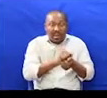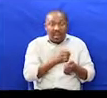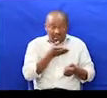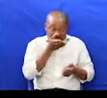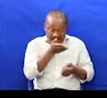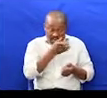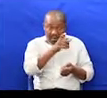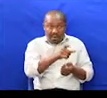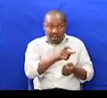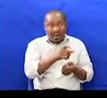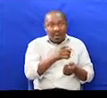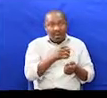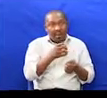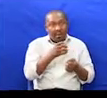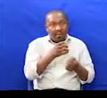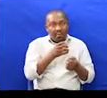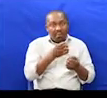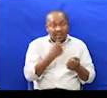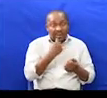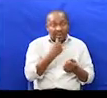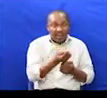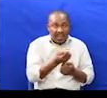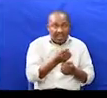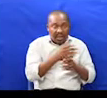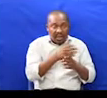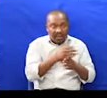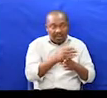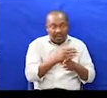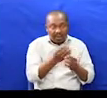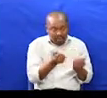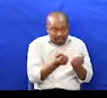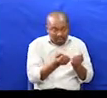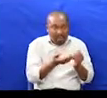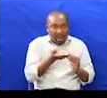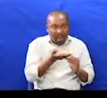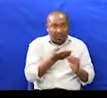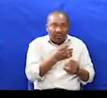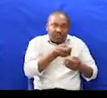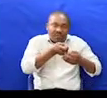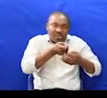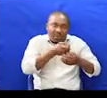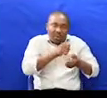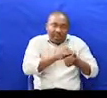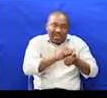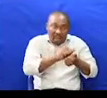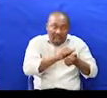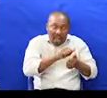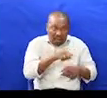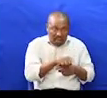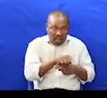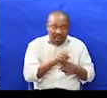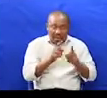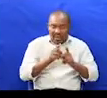philosopher said about the matter is made up of a small particle, and then